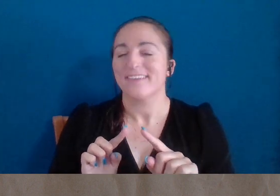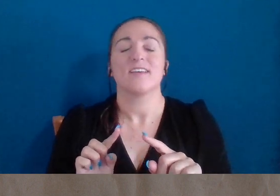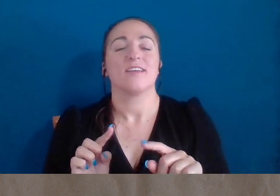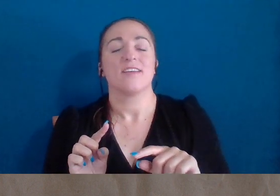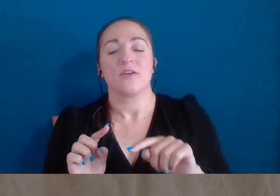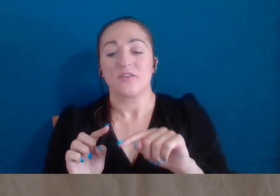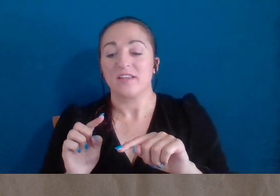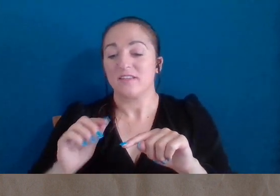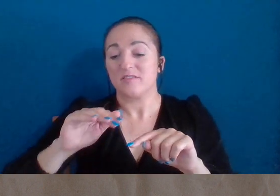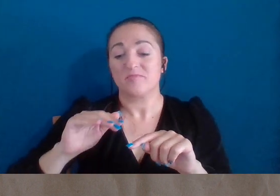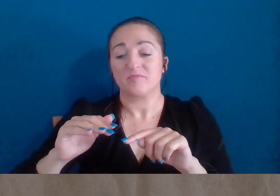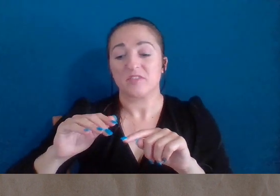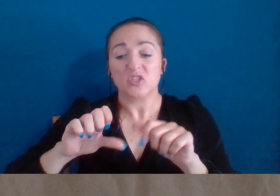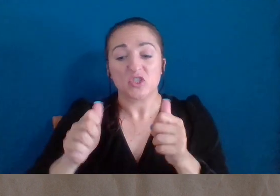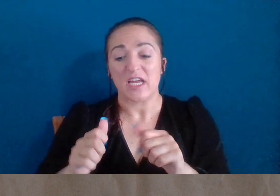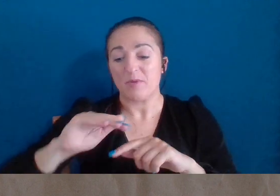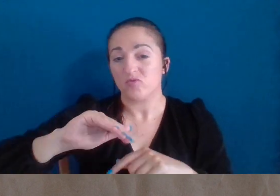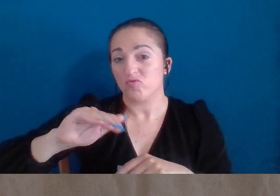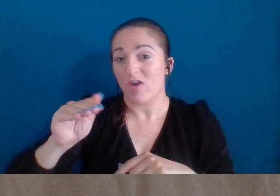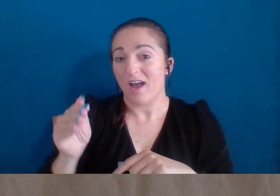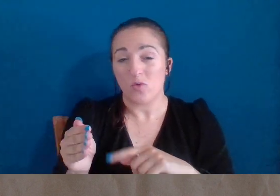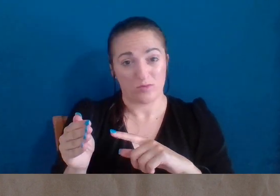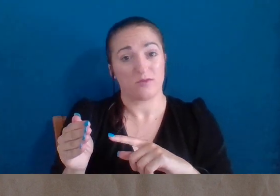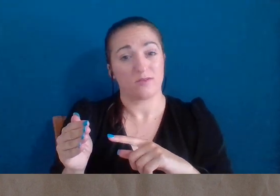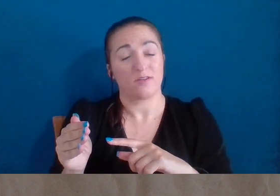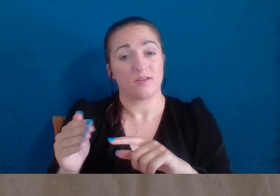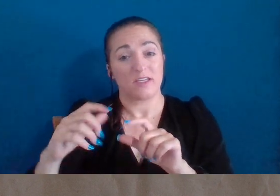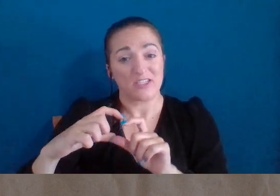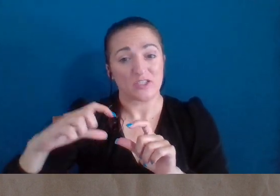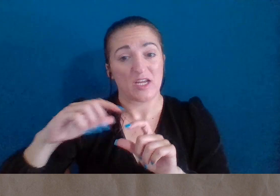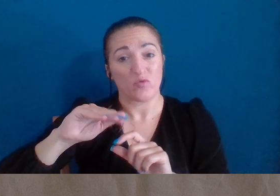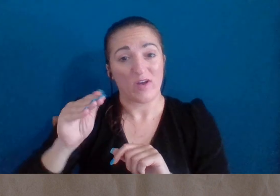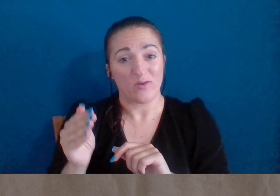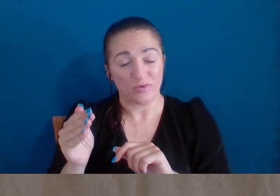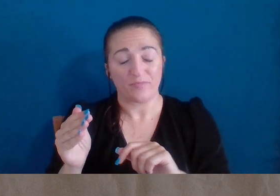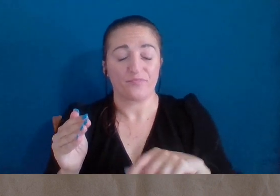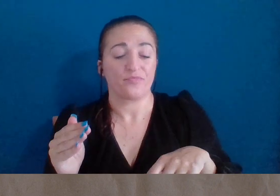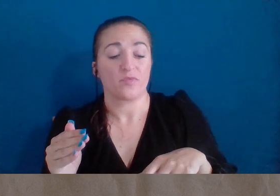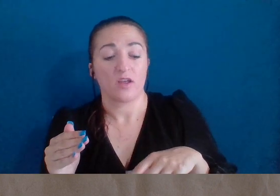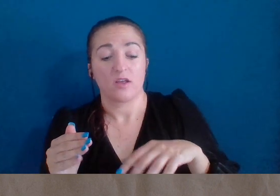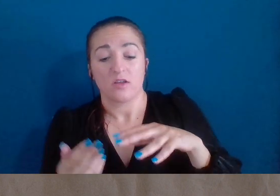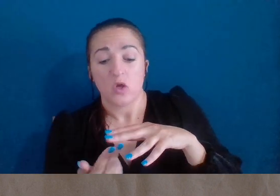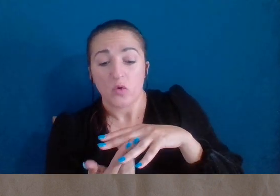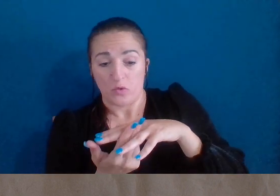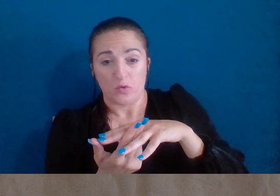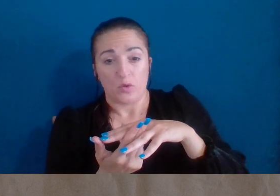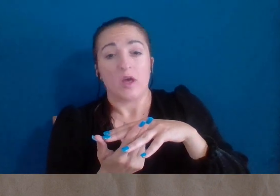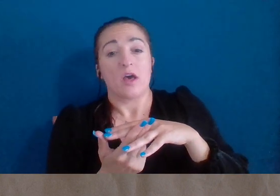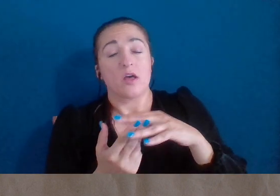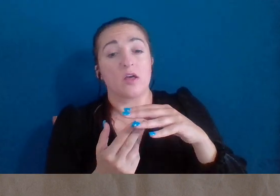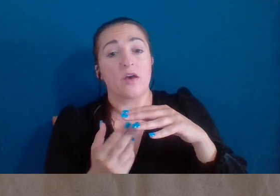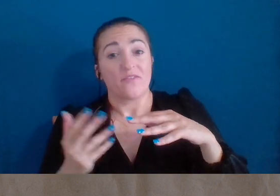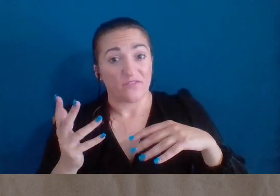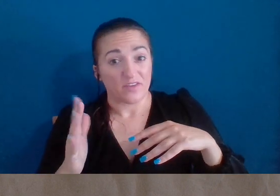more rounded. And I'm just gonna go next to where I shoved in the first piece